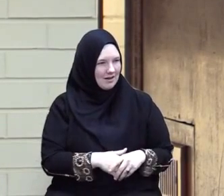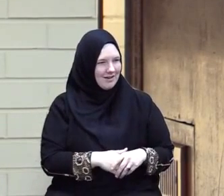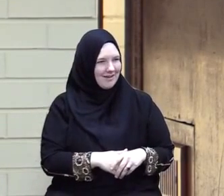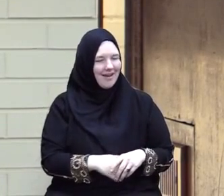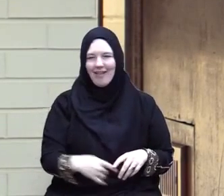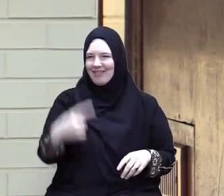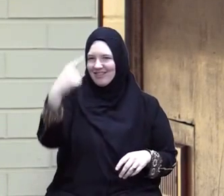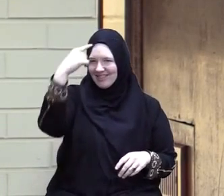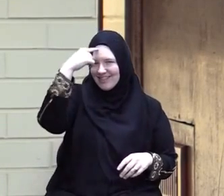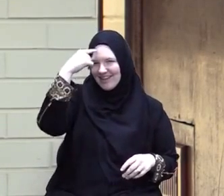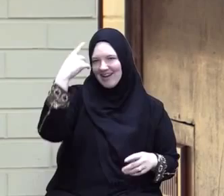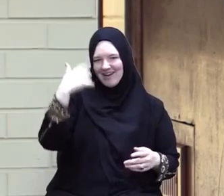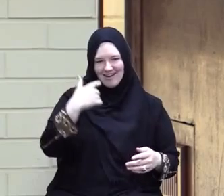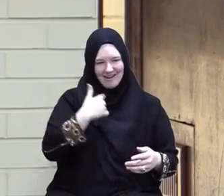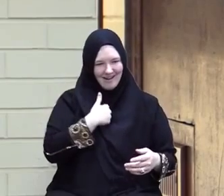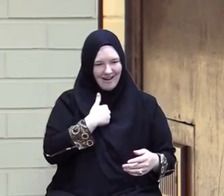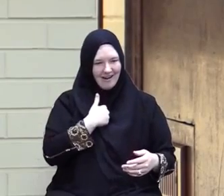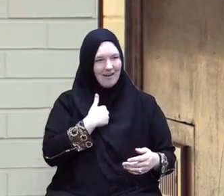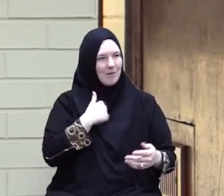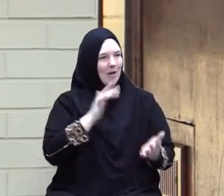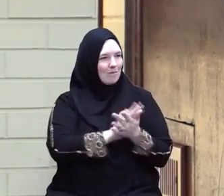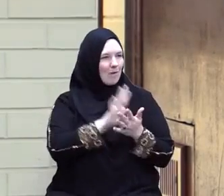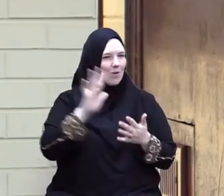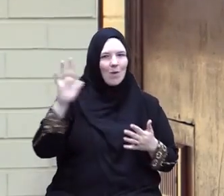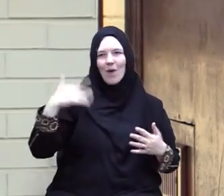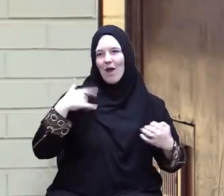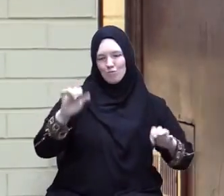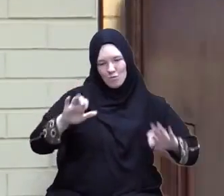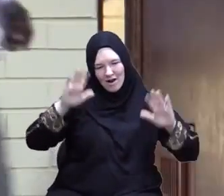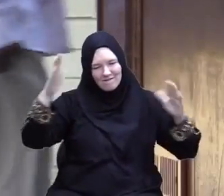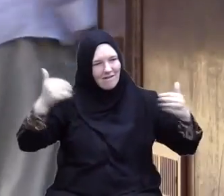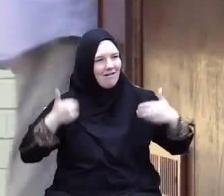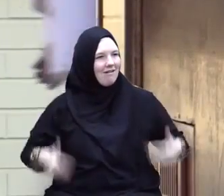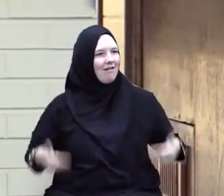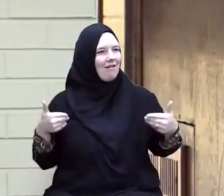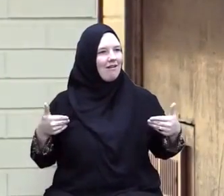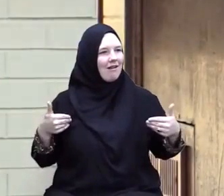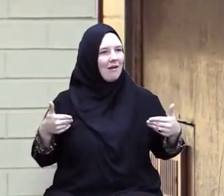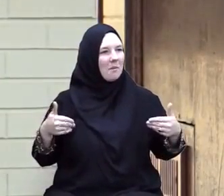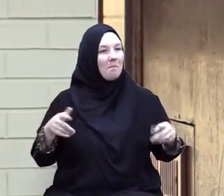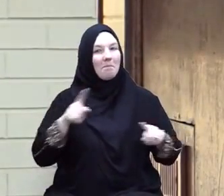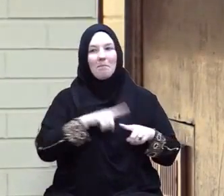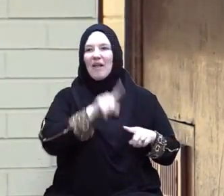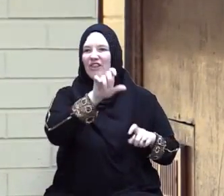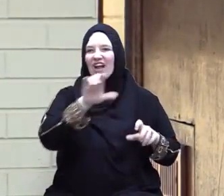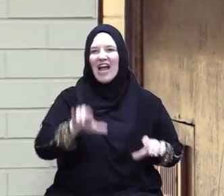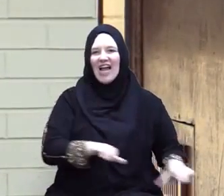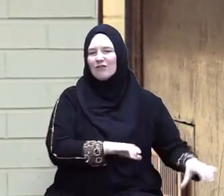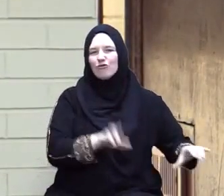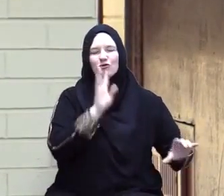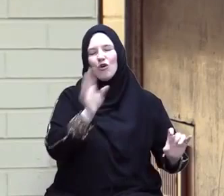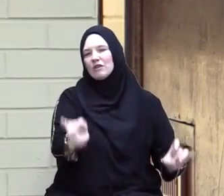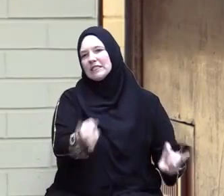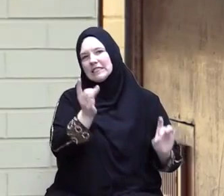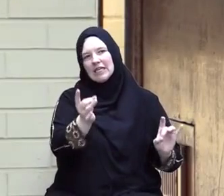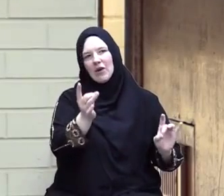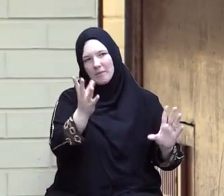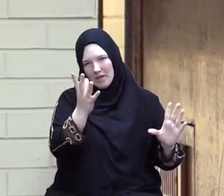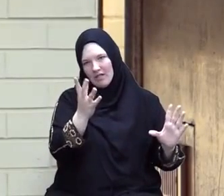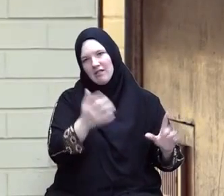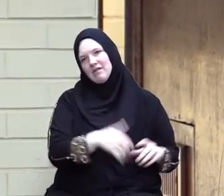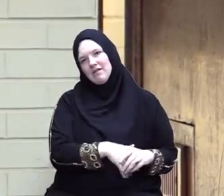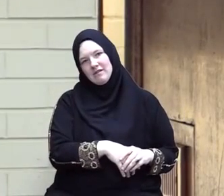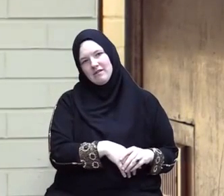are the ones who claim glory and their actions are shameful and miserable.